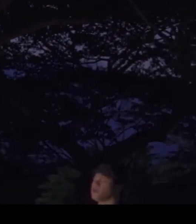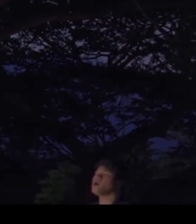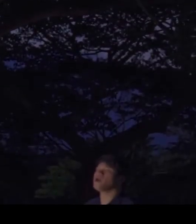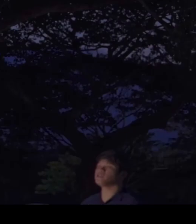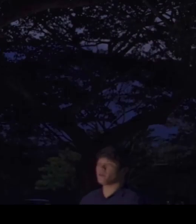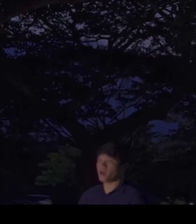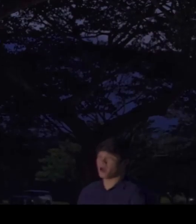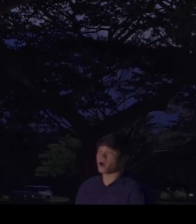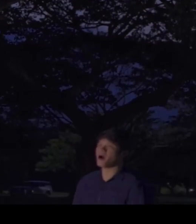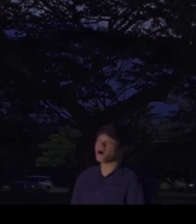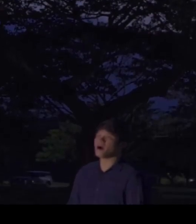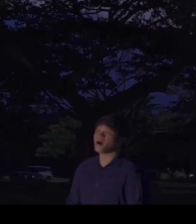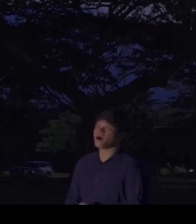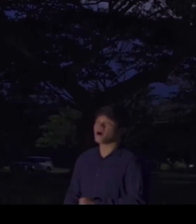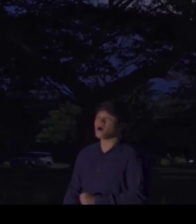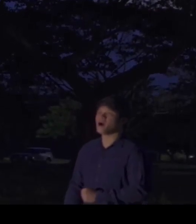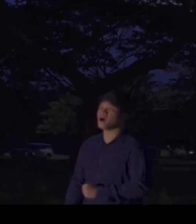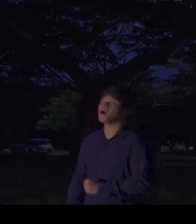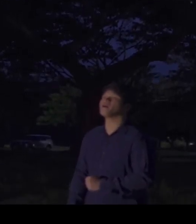It hurts my